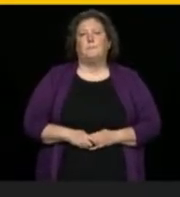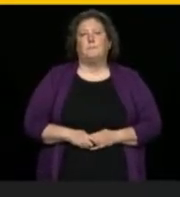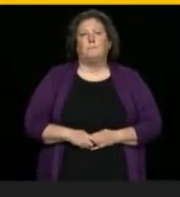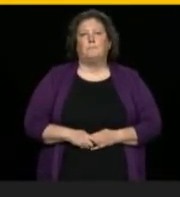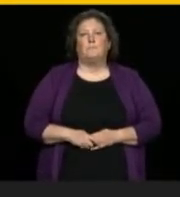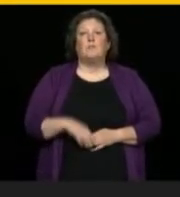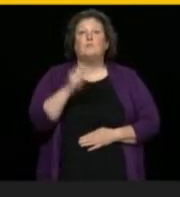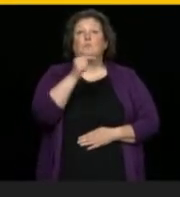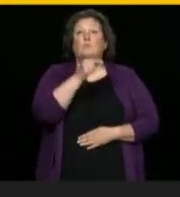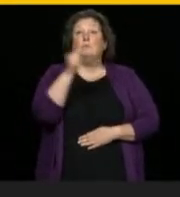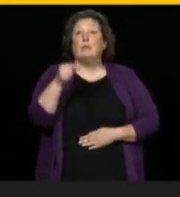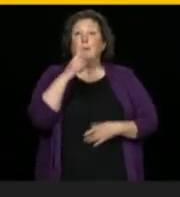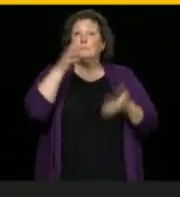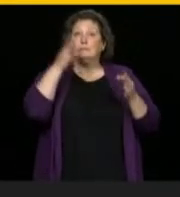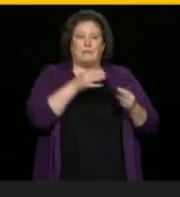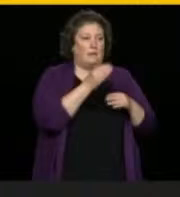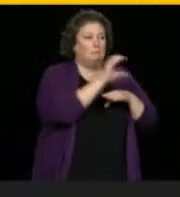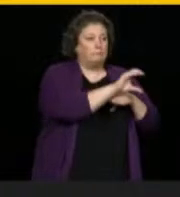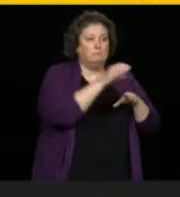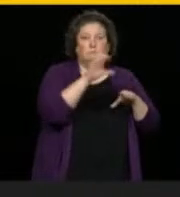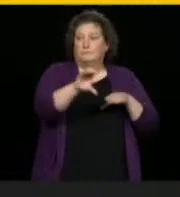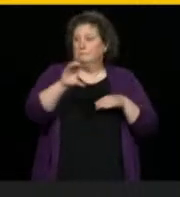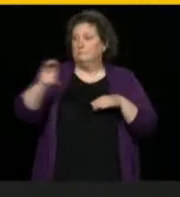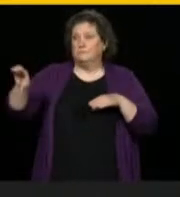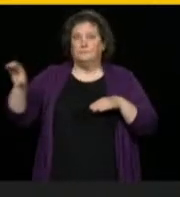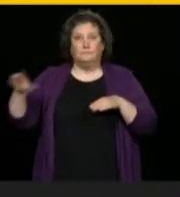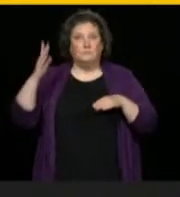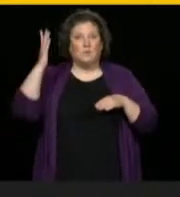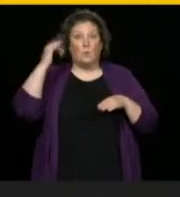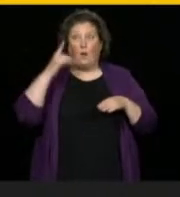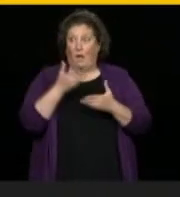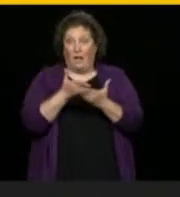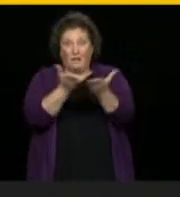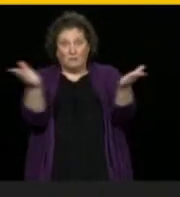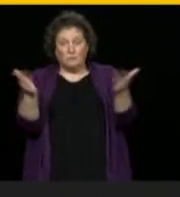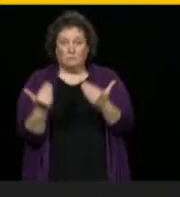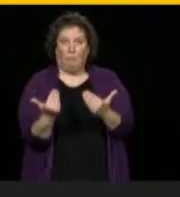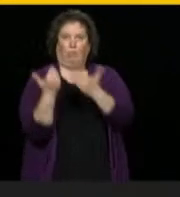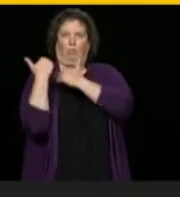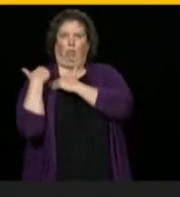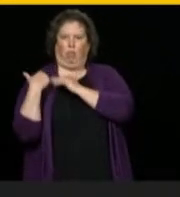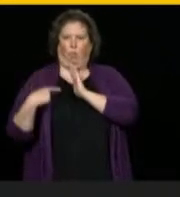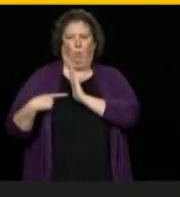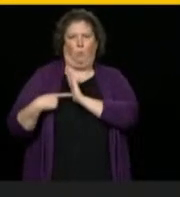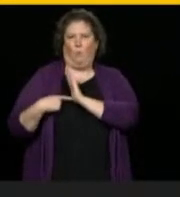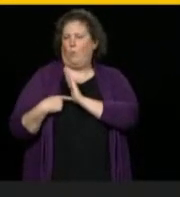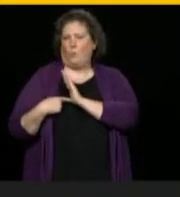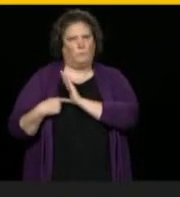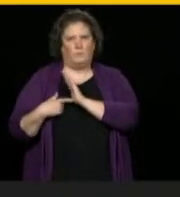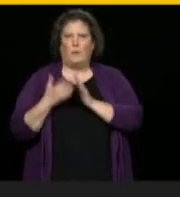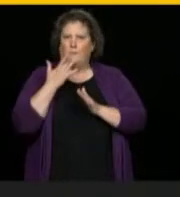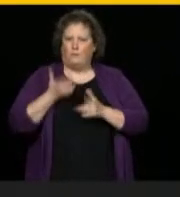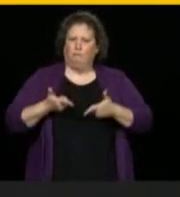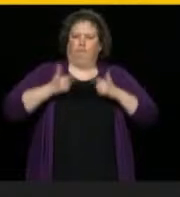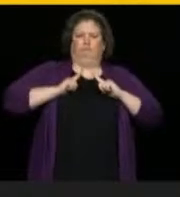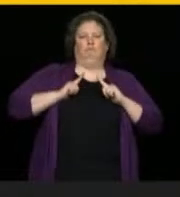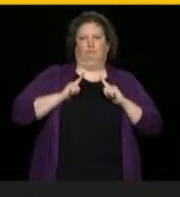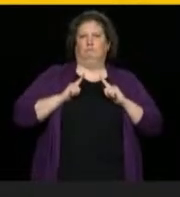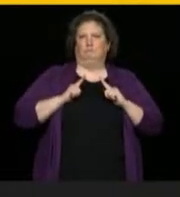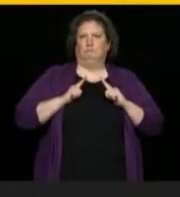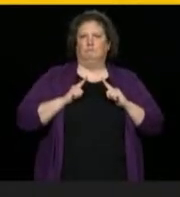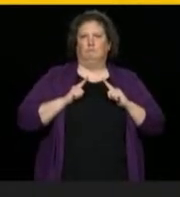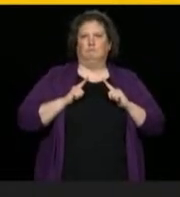Canadians wouldn't have to take on more debt. We did so because Canada entered into this